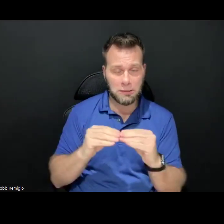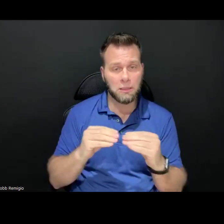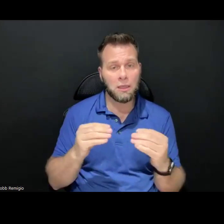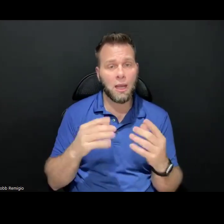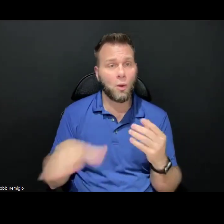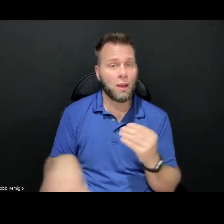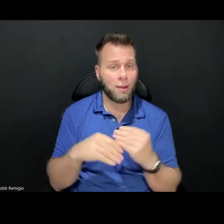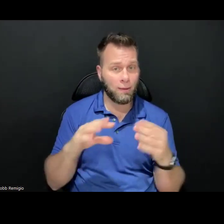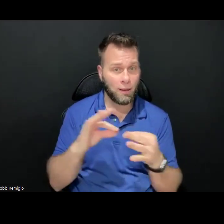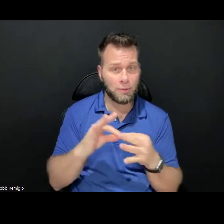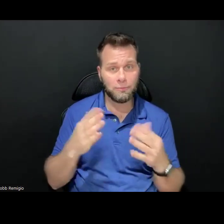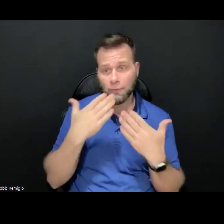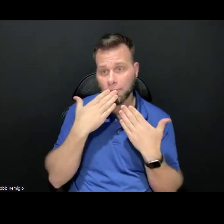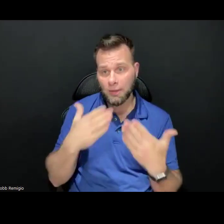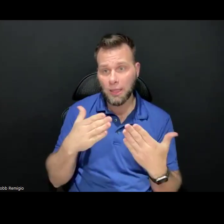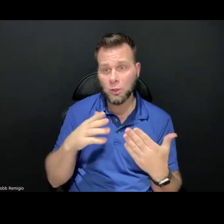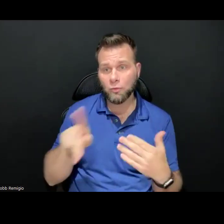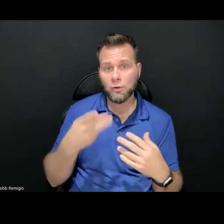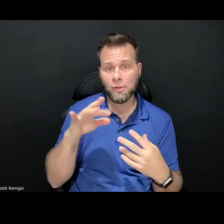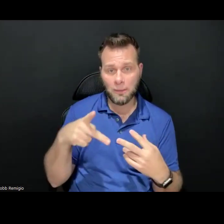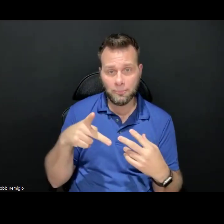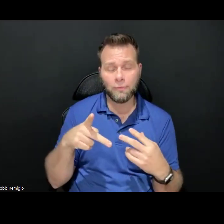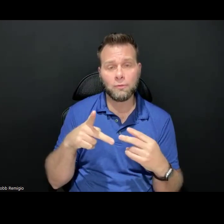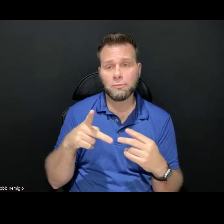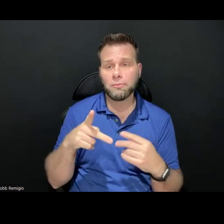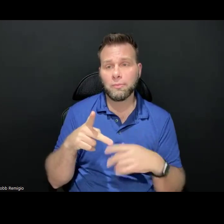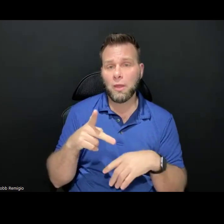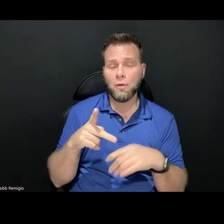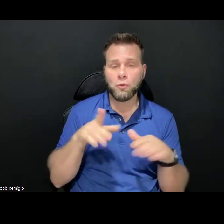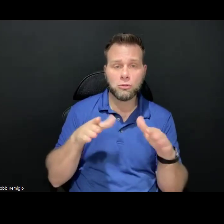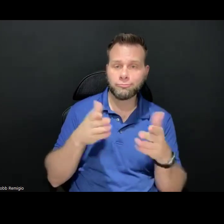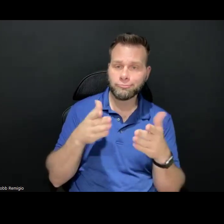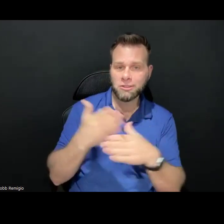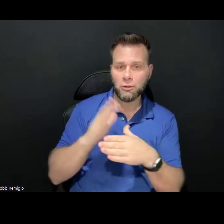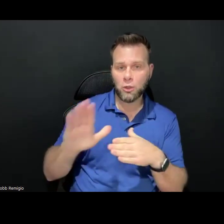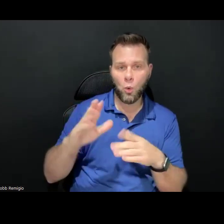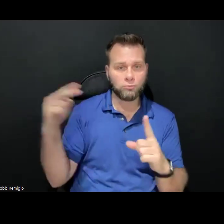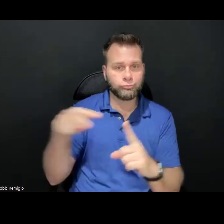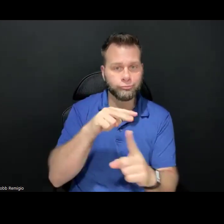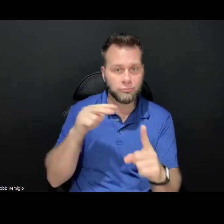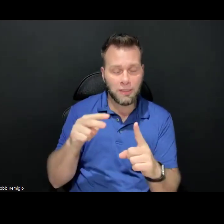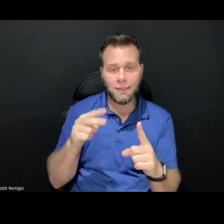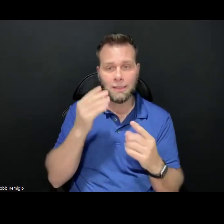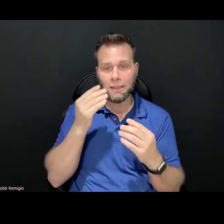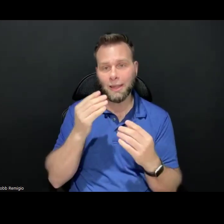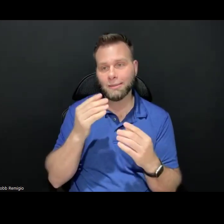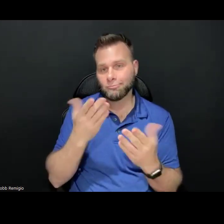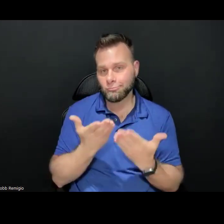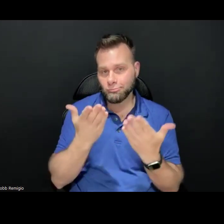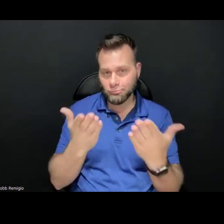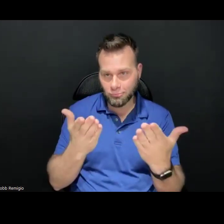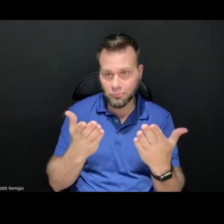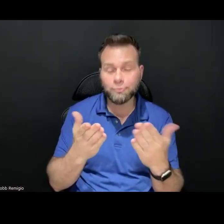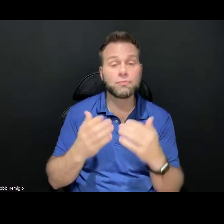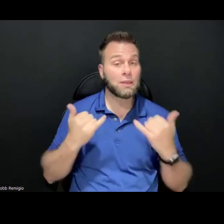thank you, Philip and Lee, again for sharing your insights and your suggestions. And I'm going to drop in the chat